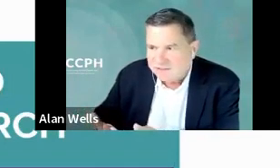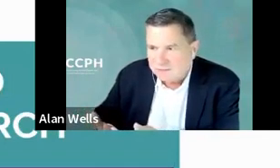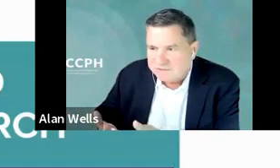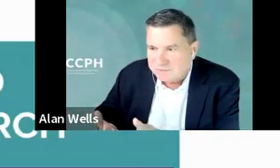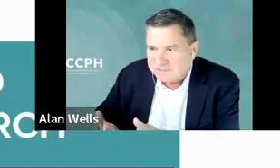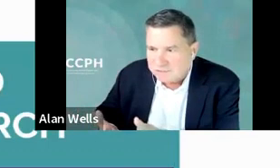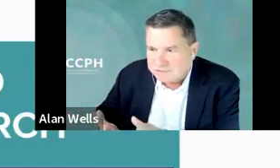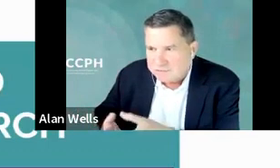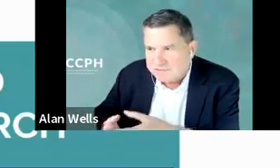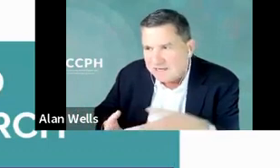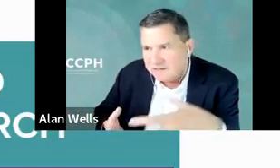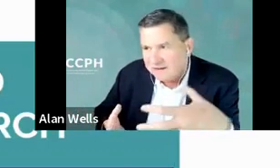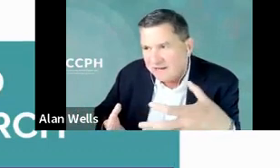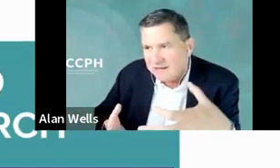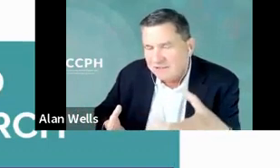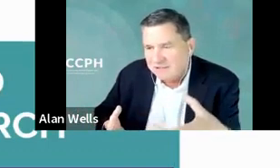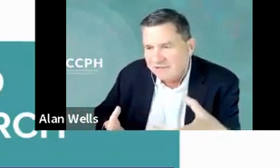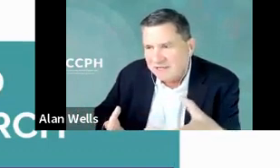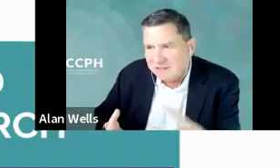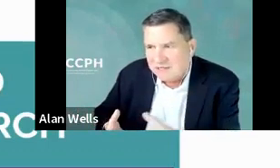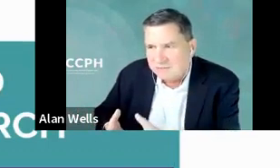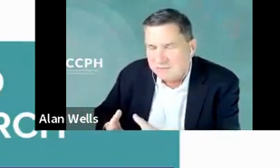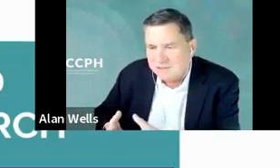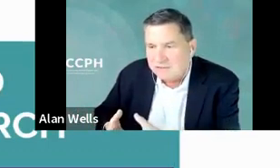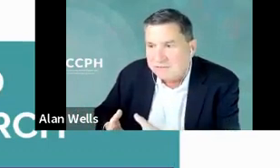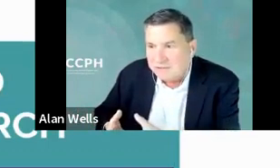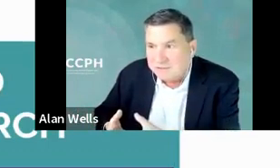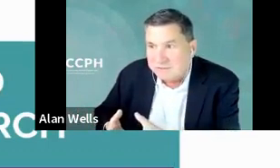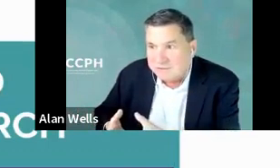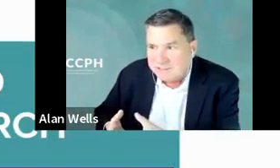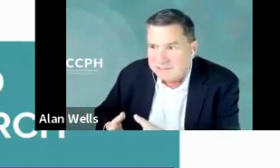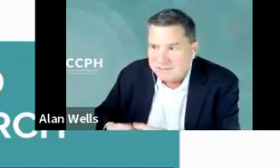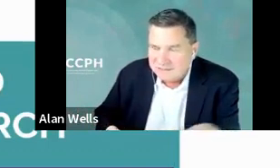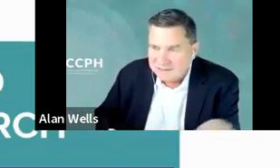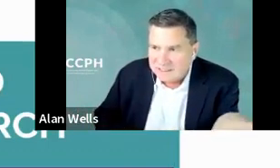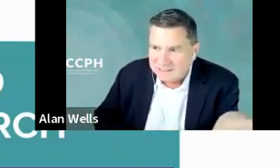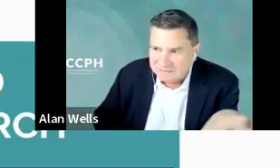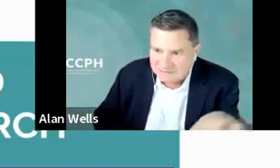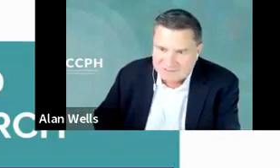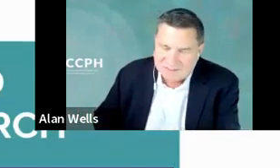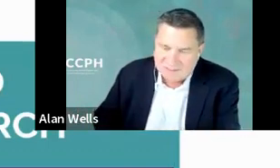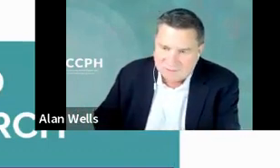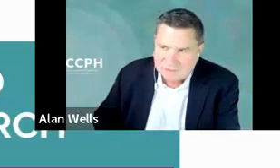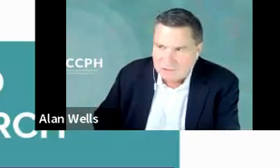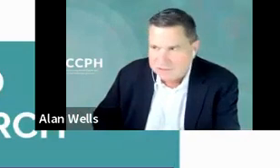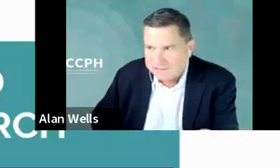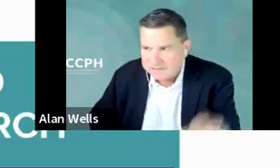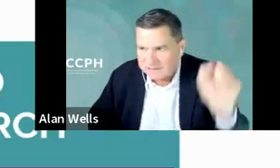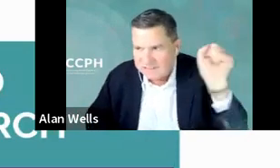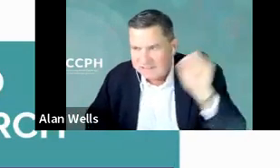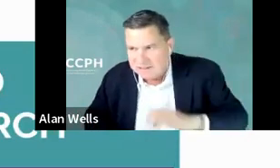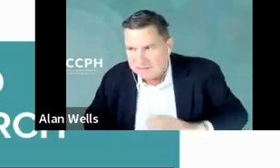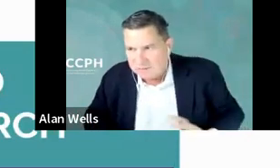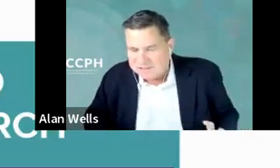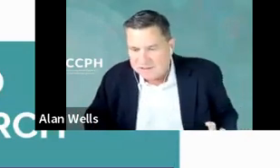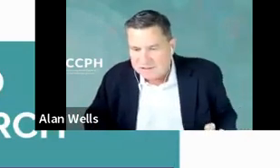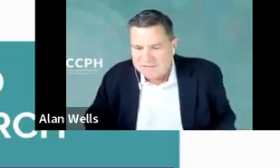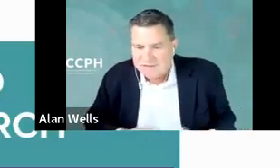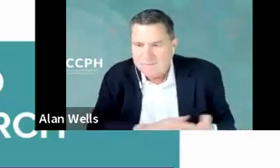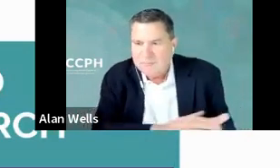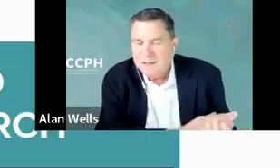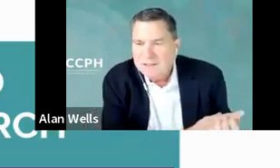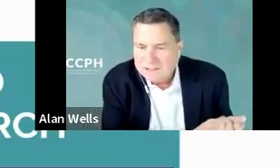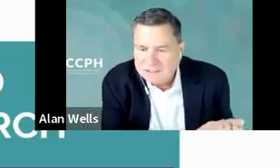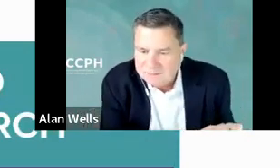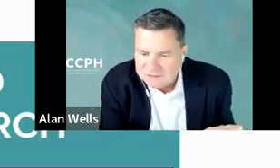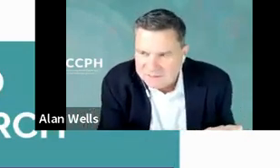So in other words, researchers had a habit of helicoptering over a community kind of lifting down their claw, getting some data and rushing